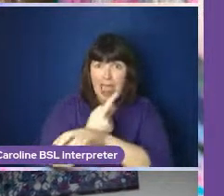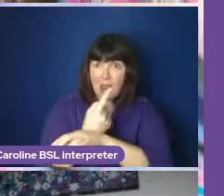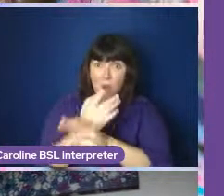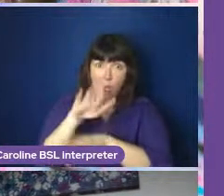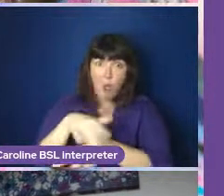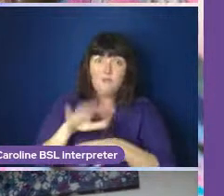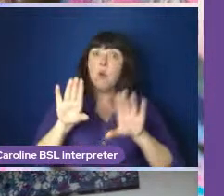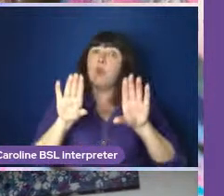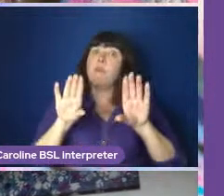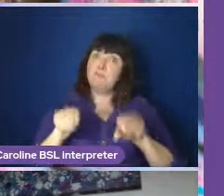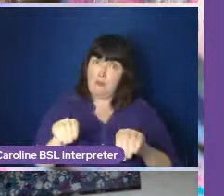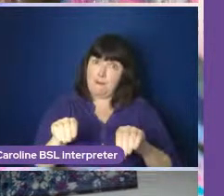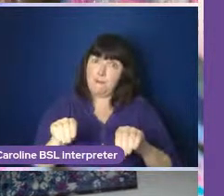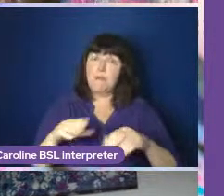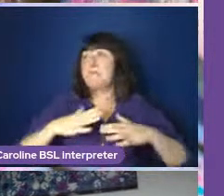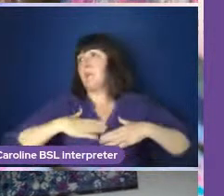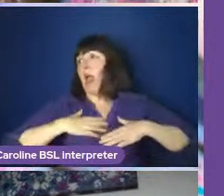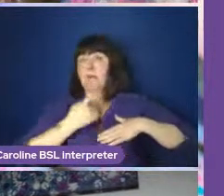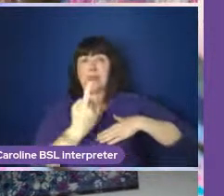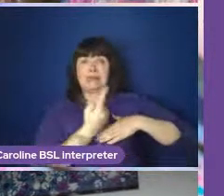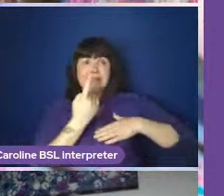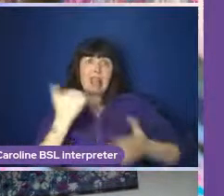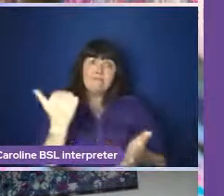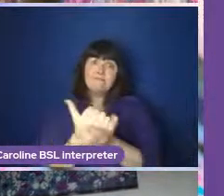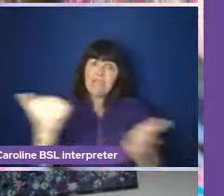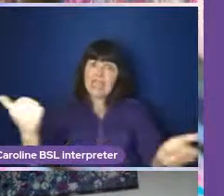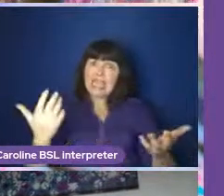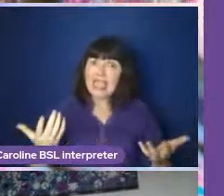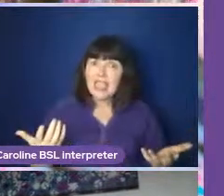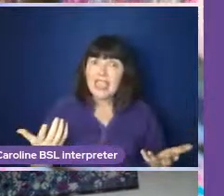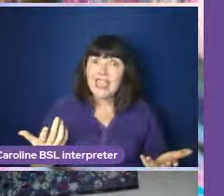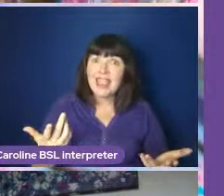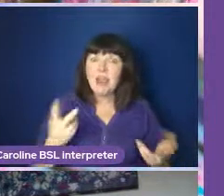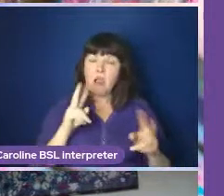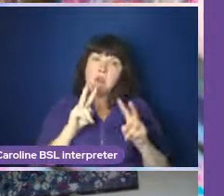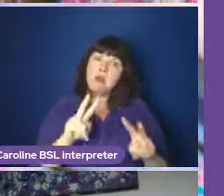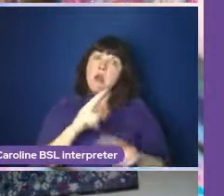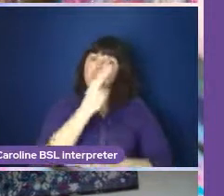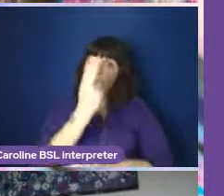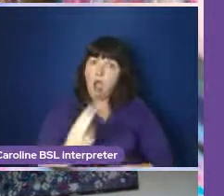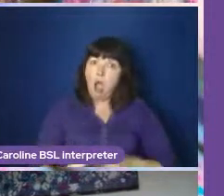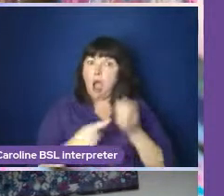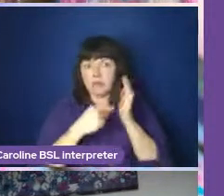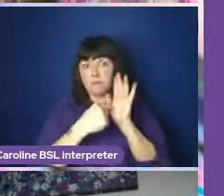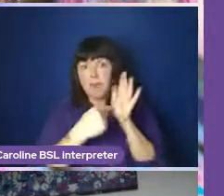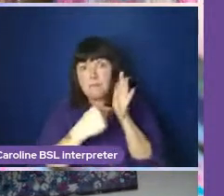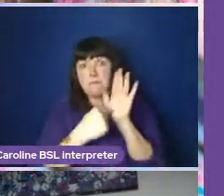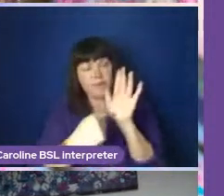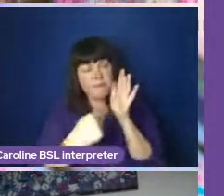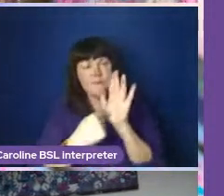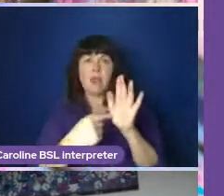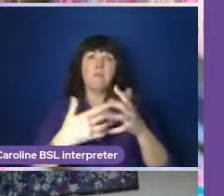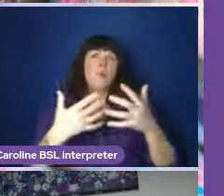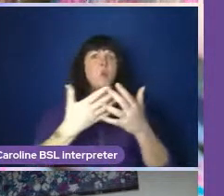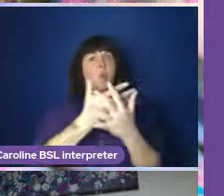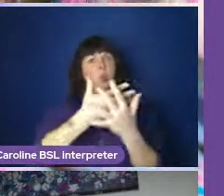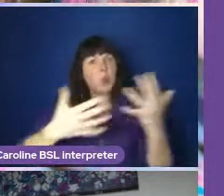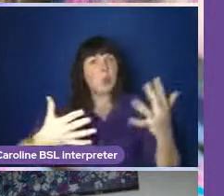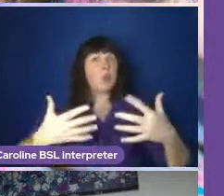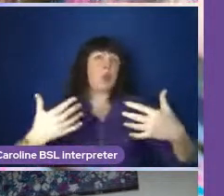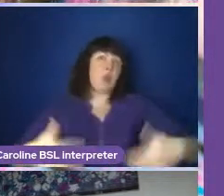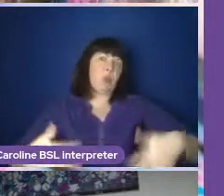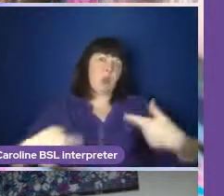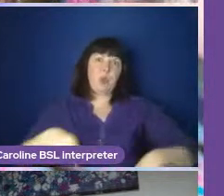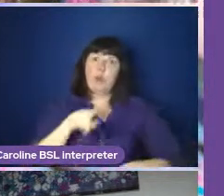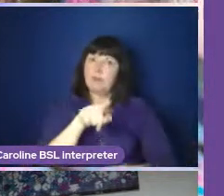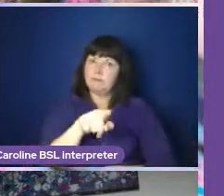end, but I've had a brilliant time. We've seen some fabulous work, so thank you for joining us. We've now